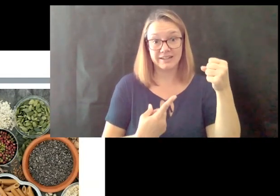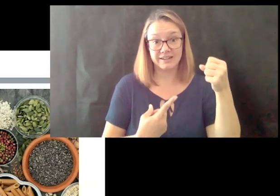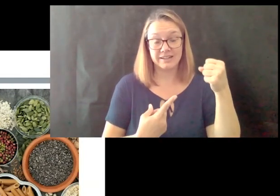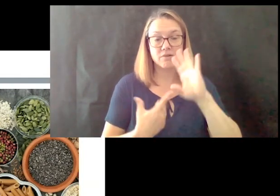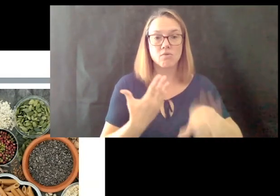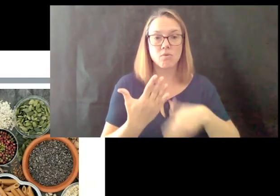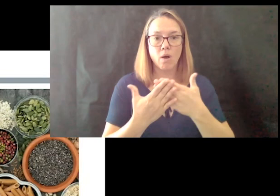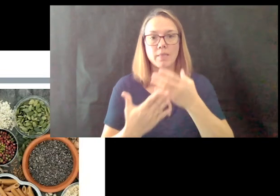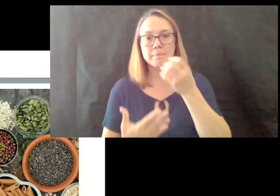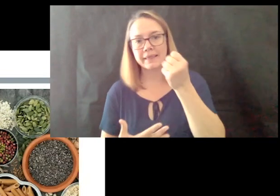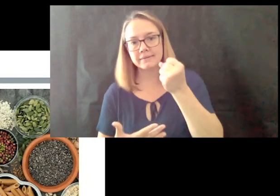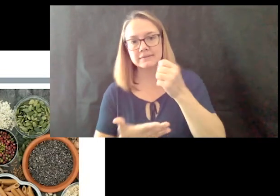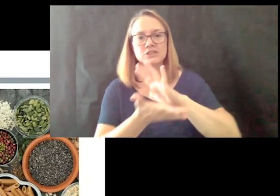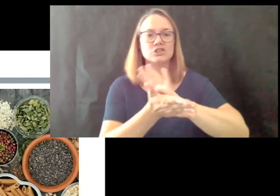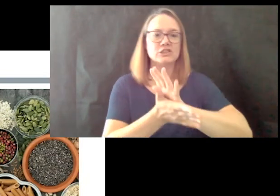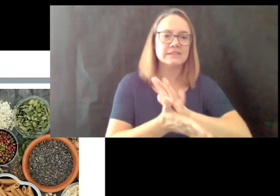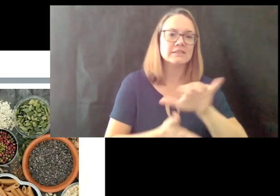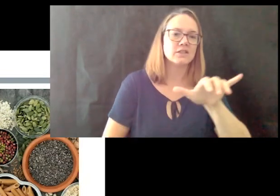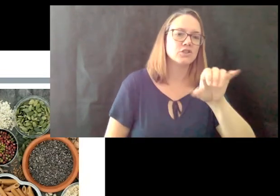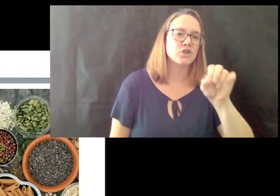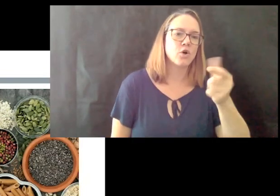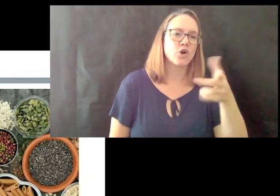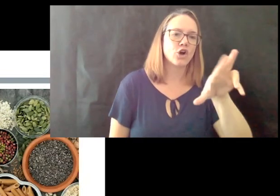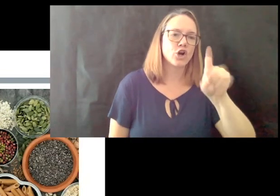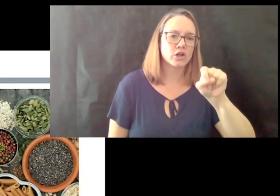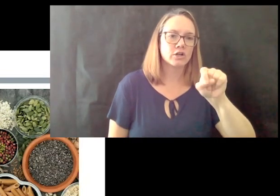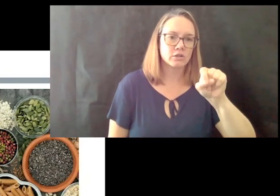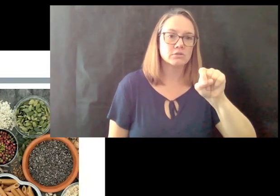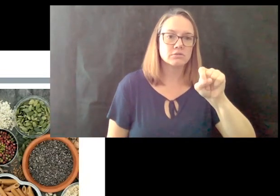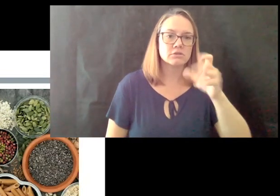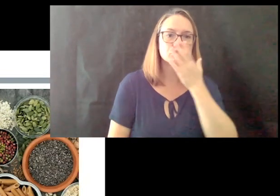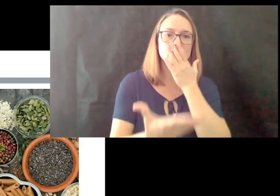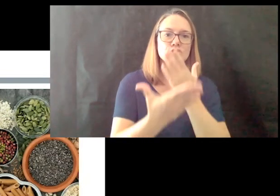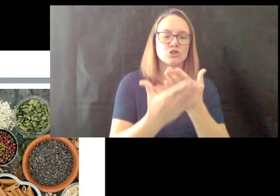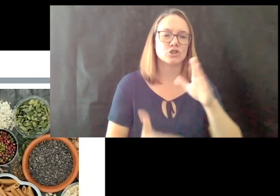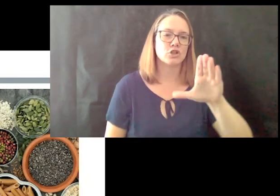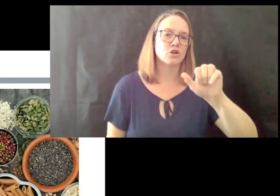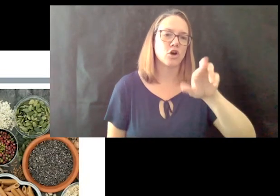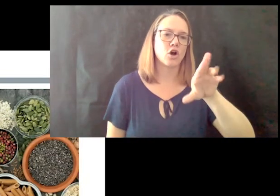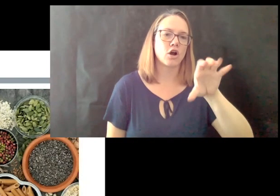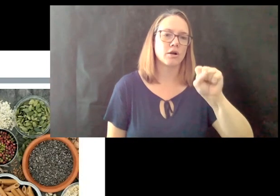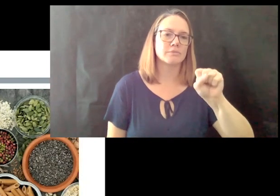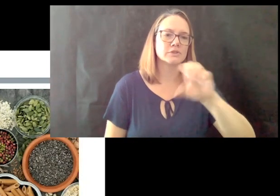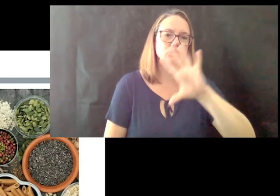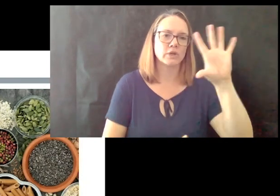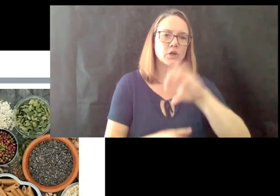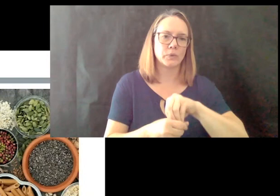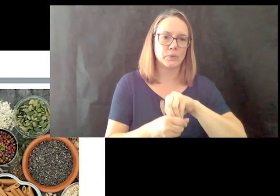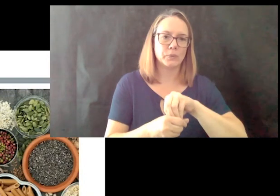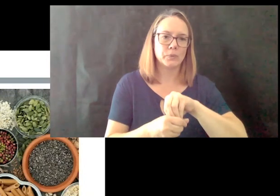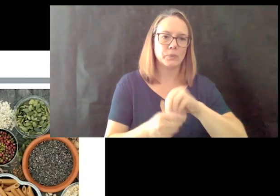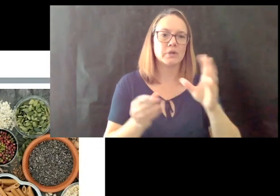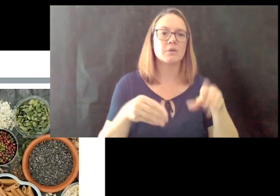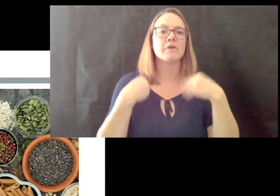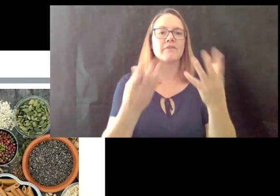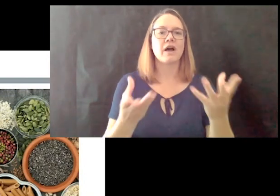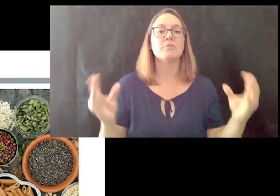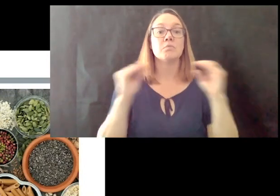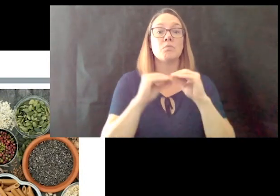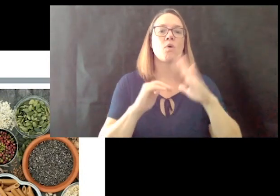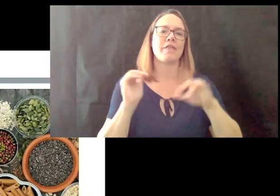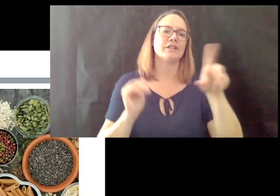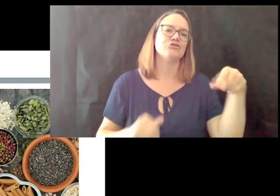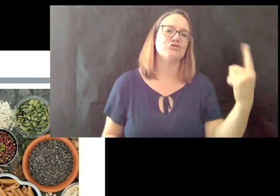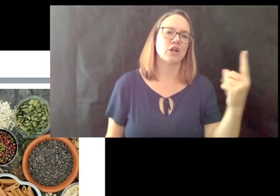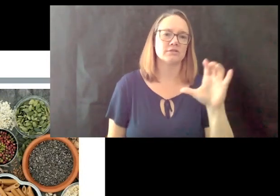dairy. So all your milks, cheeses, yogurts, these are good protein or carbohydrates to include because they provide so